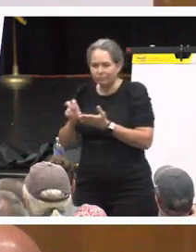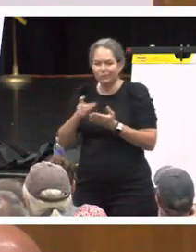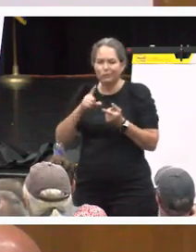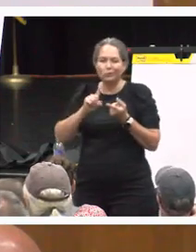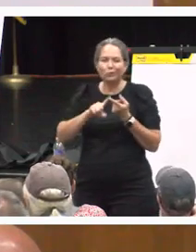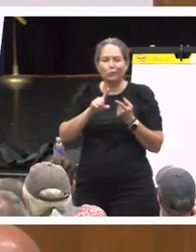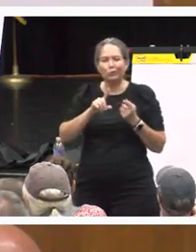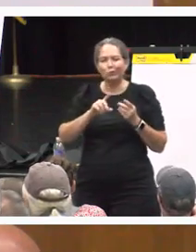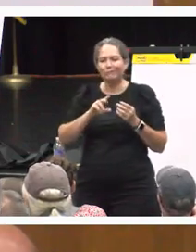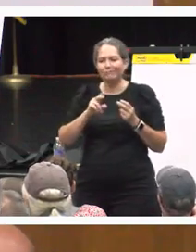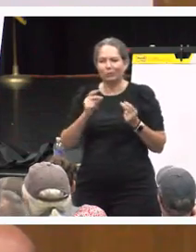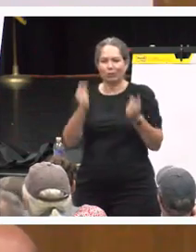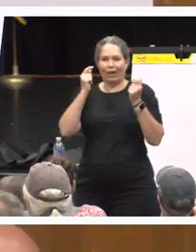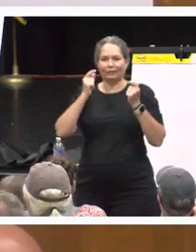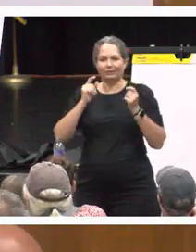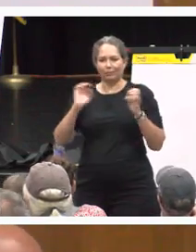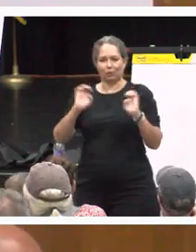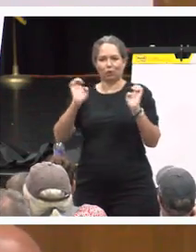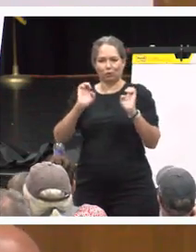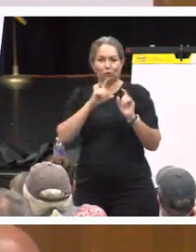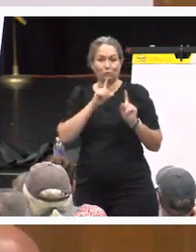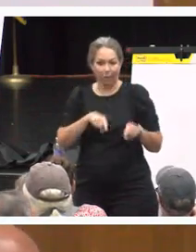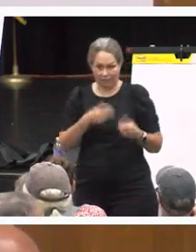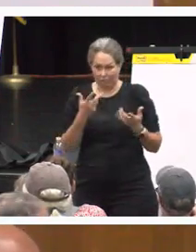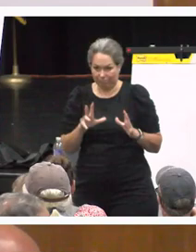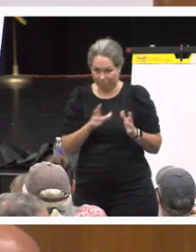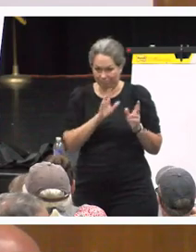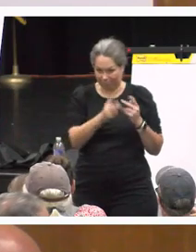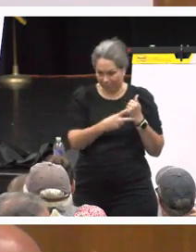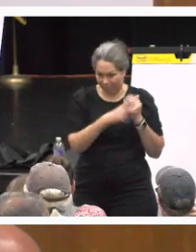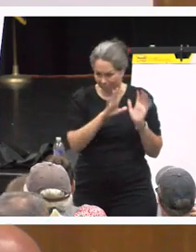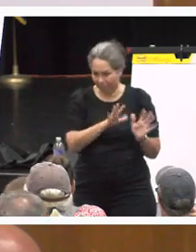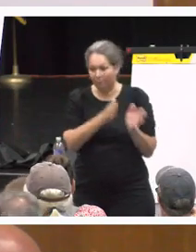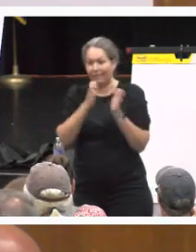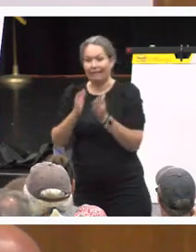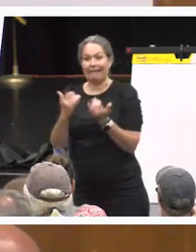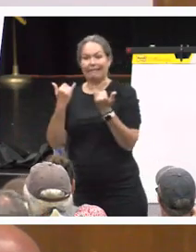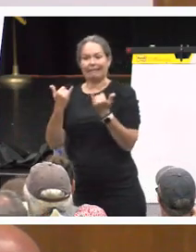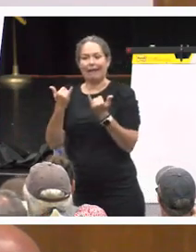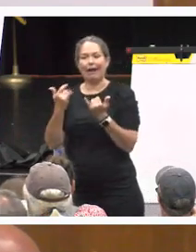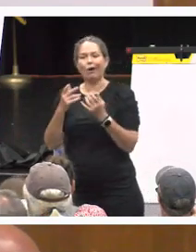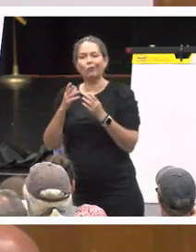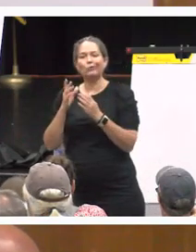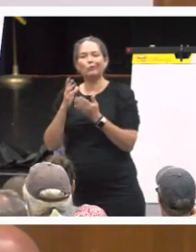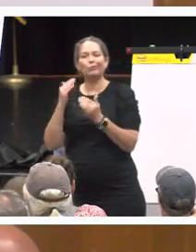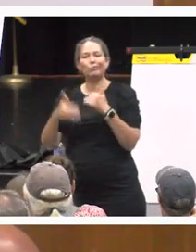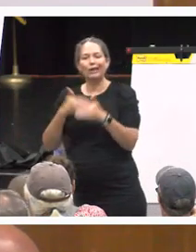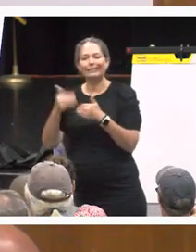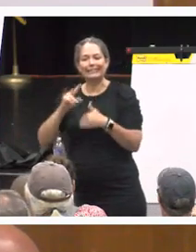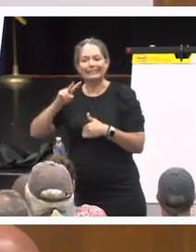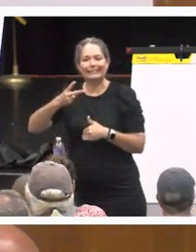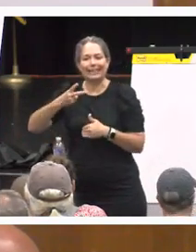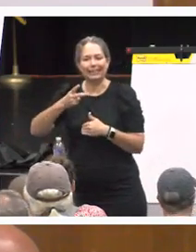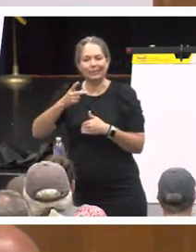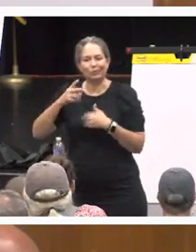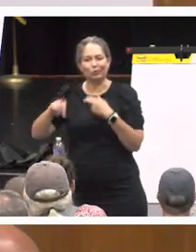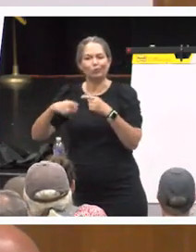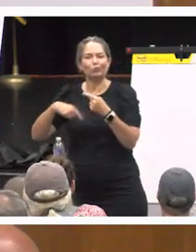of emergency response. And then we are in the process of granting a second round of